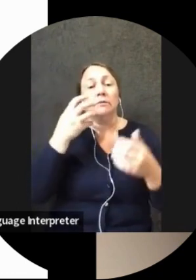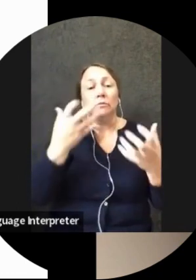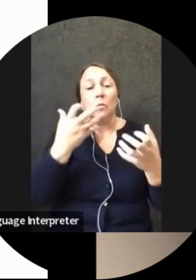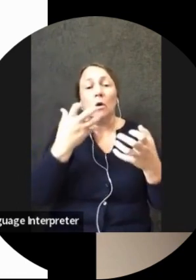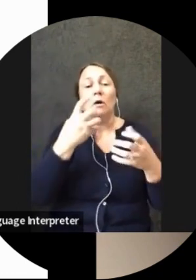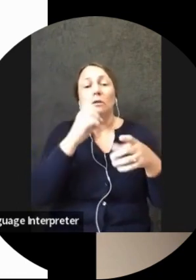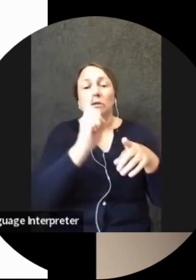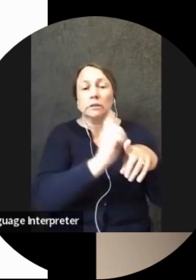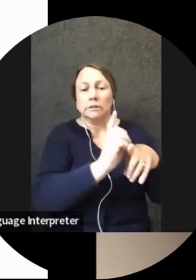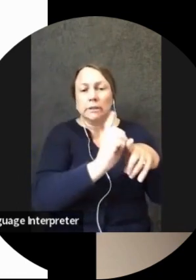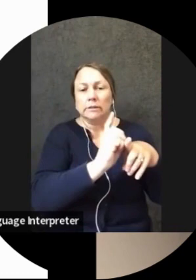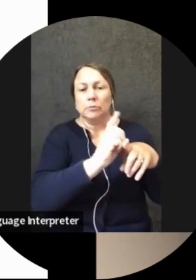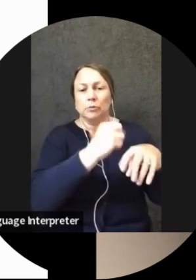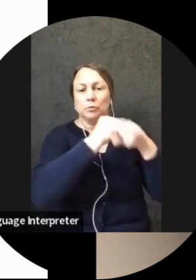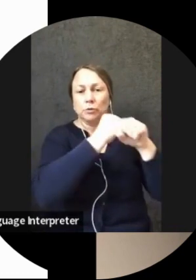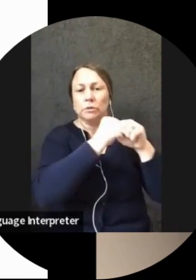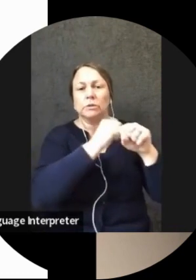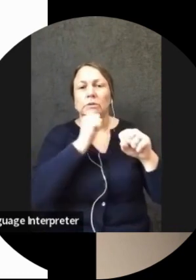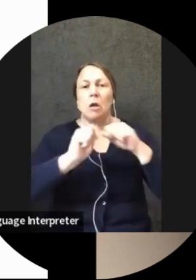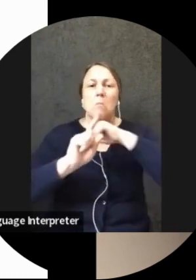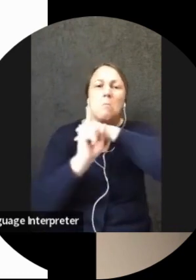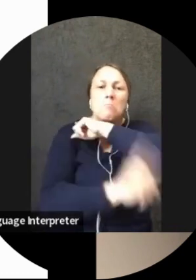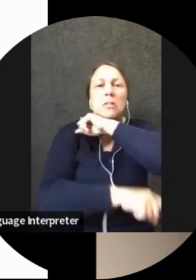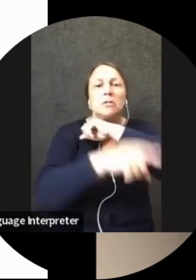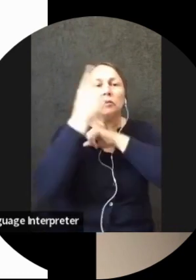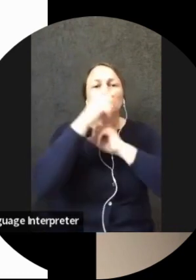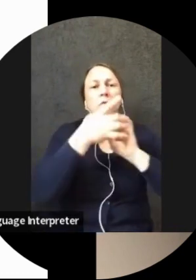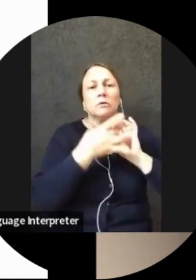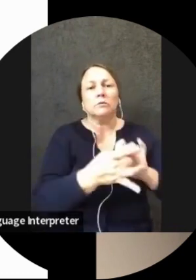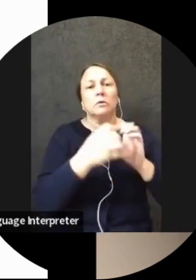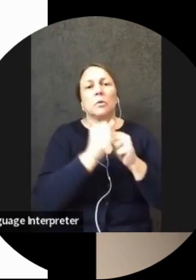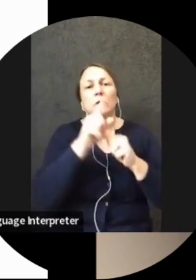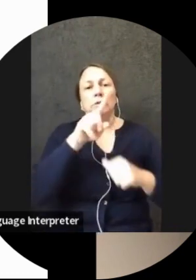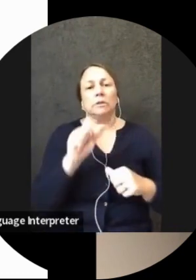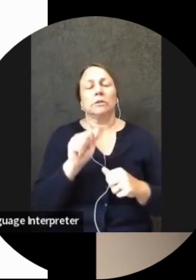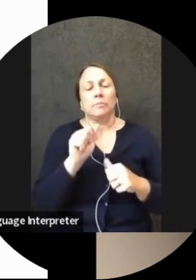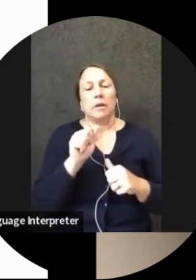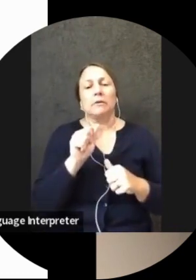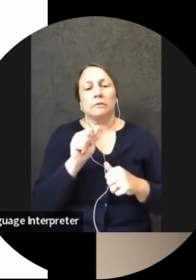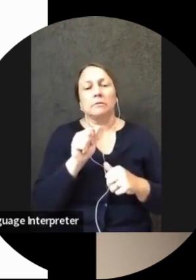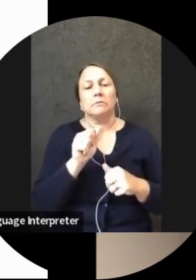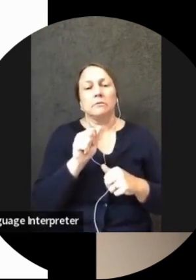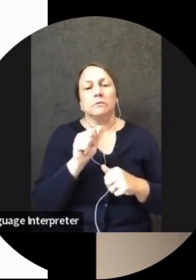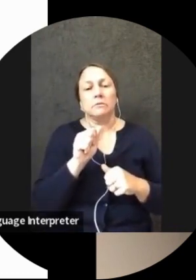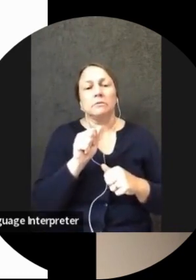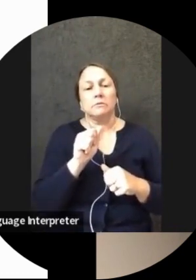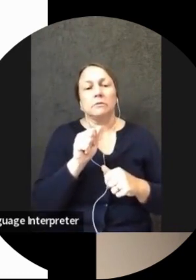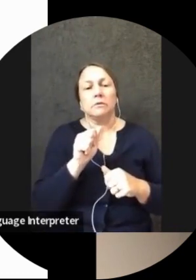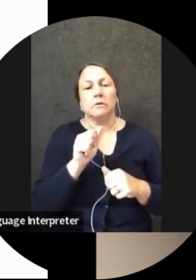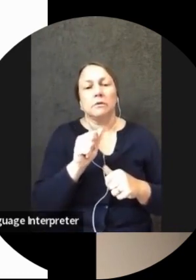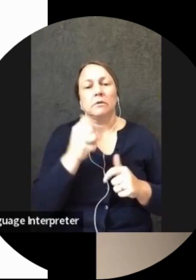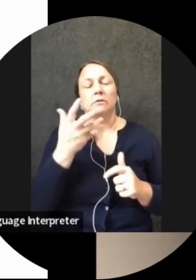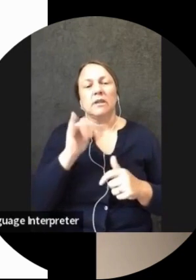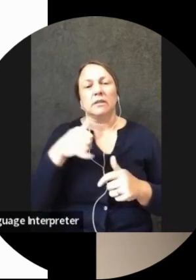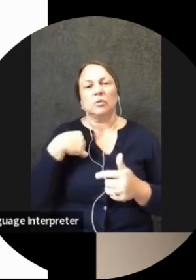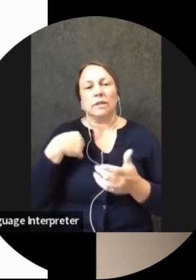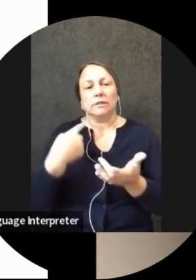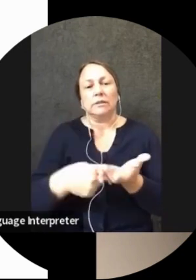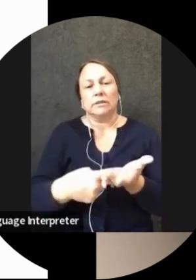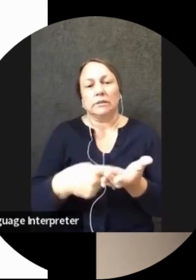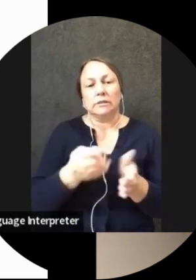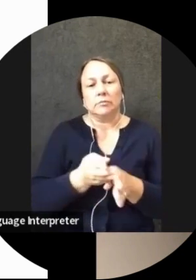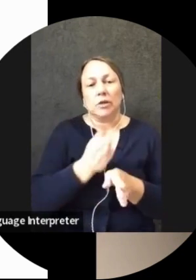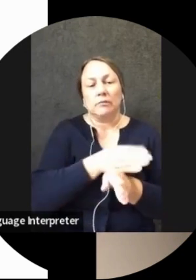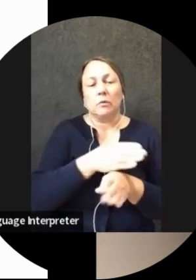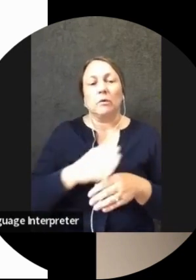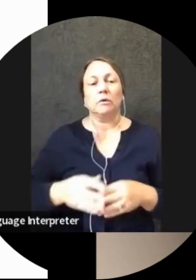so that students are not punished for disability-related behaviors, as I discussed a little earlier.